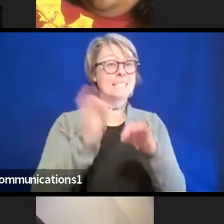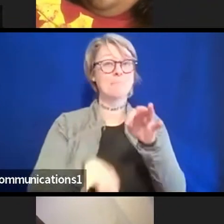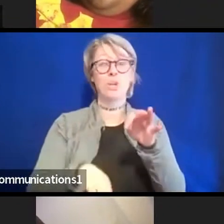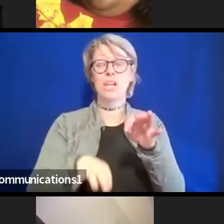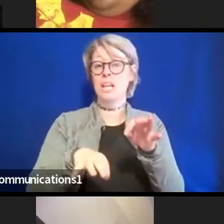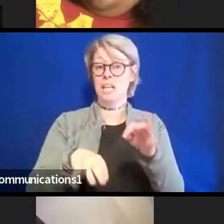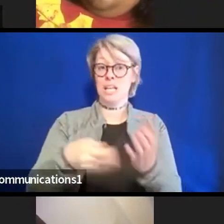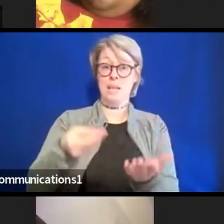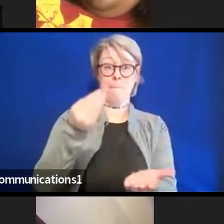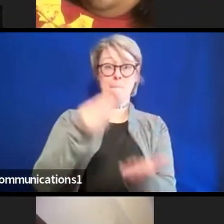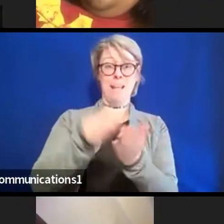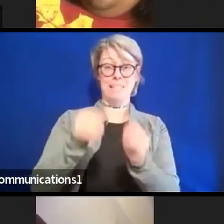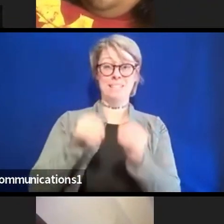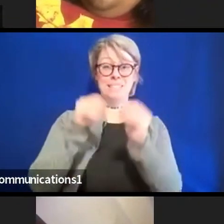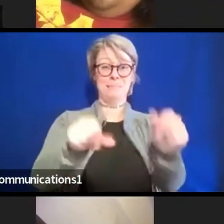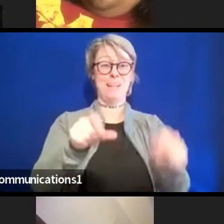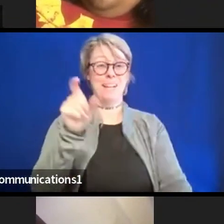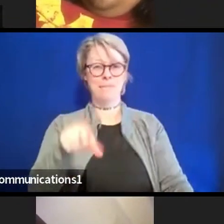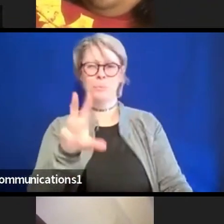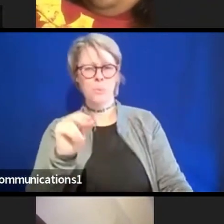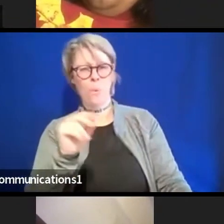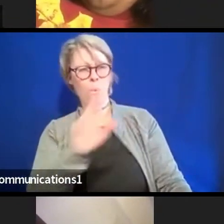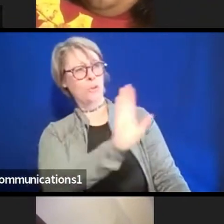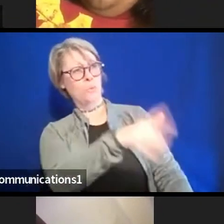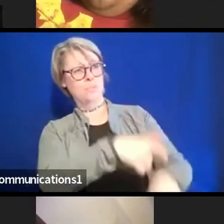money, just maybe a minute of their time,